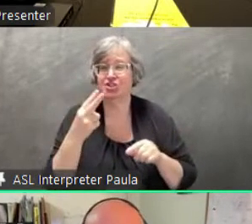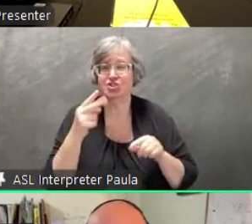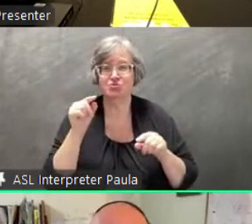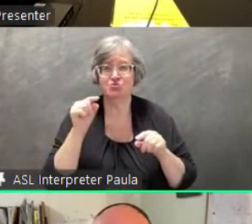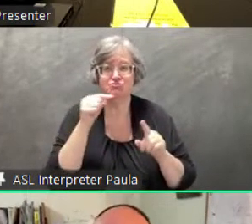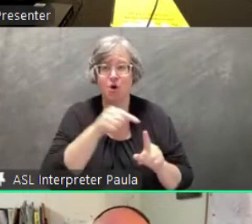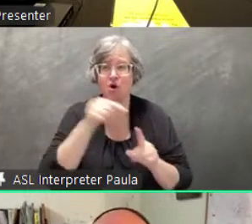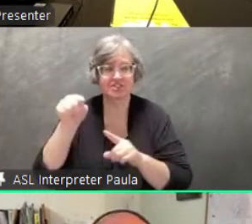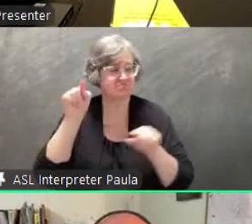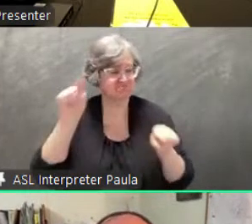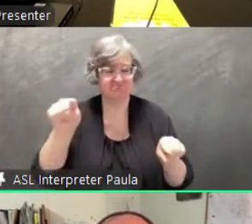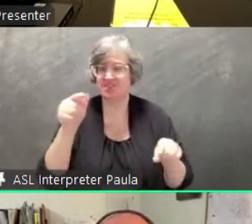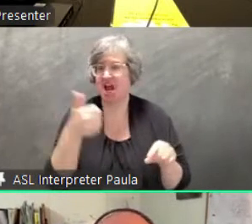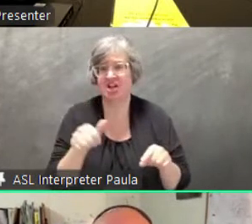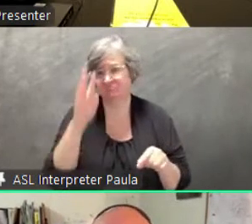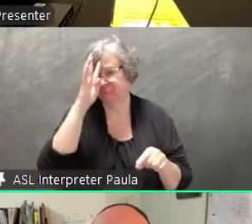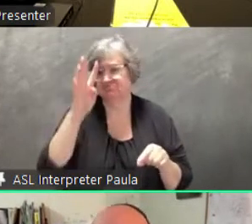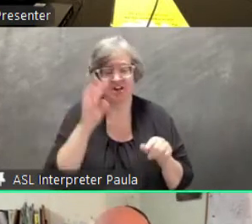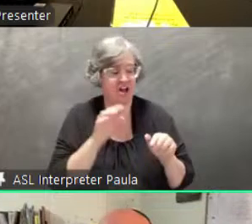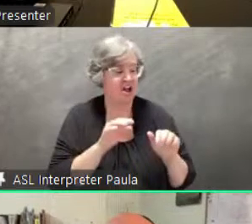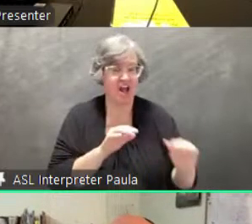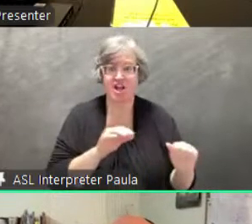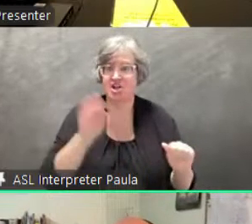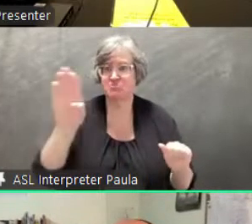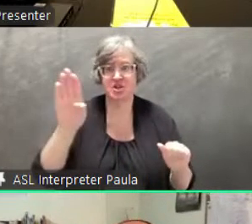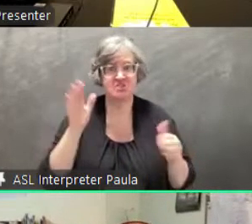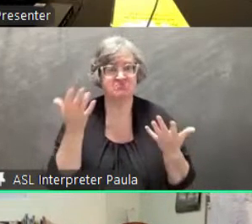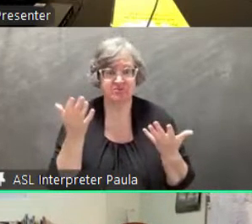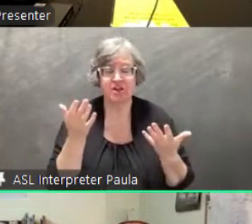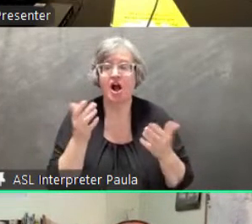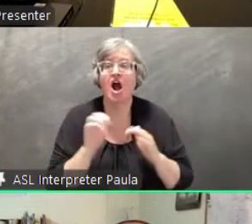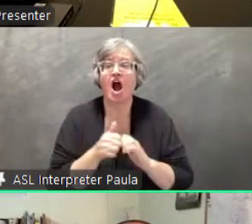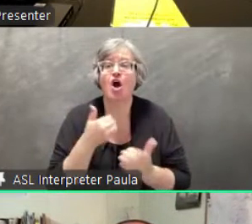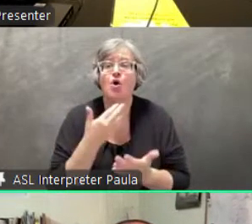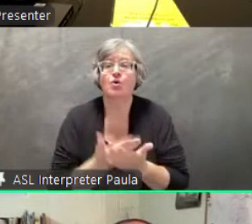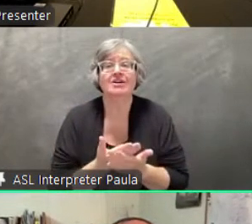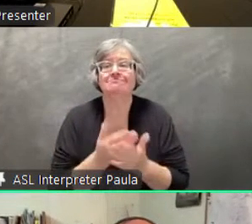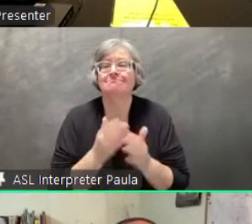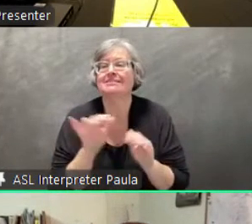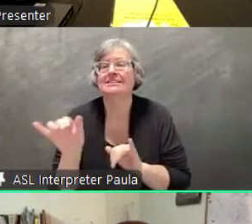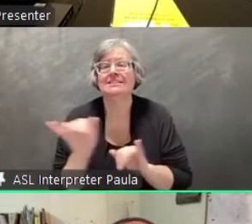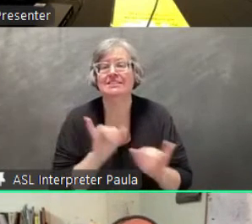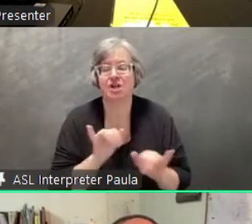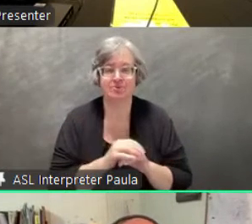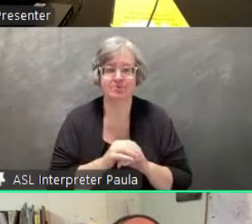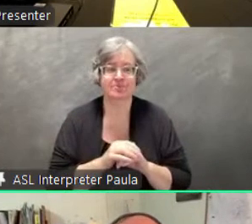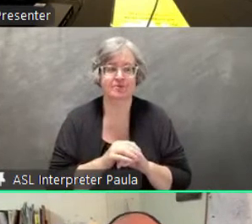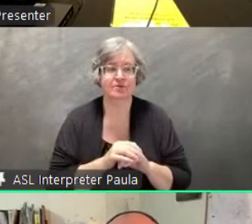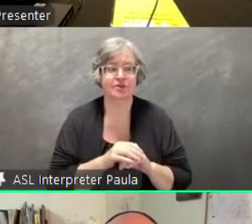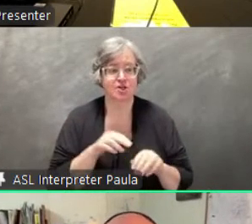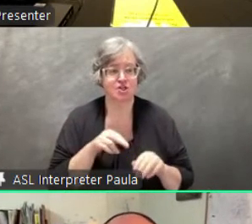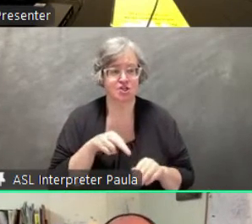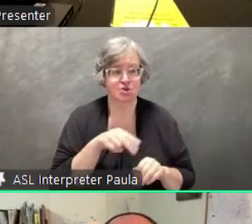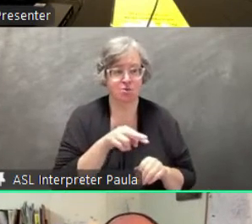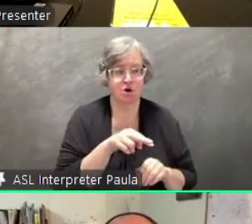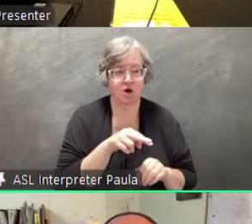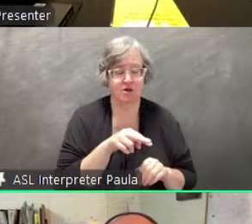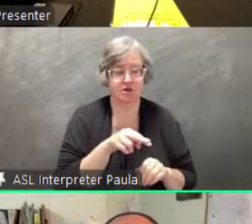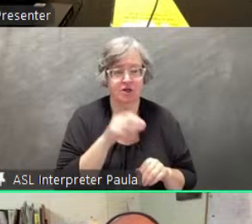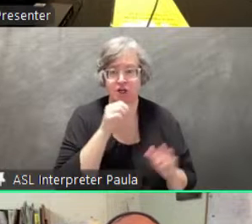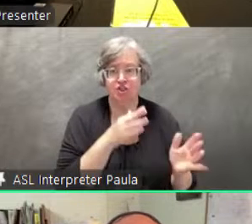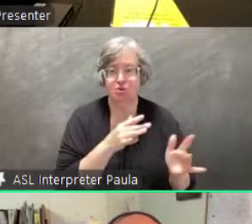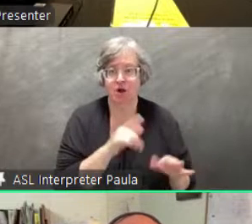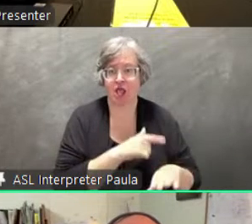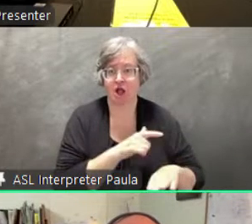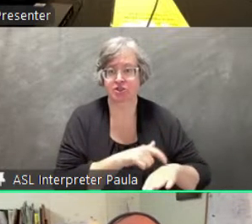just any 2 points at all, any point A, any point B. And the way you get there is the same, which is that you walk, you don't wait very